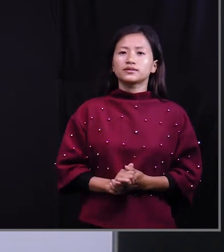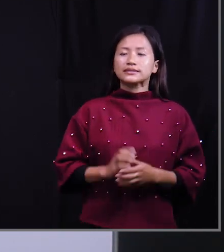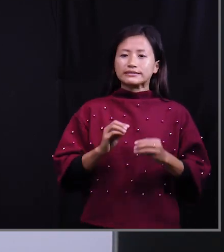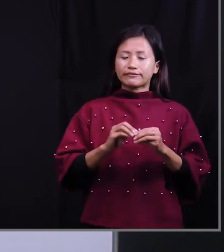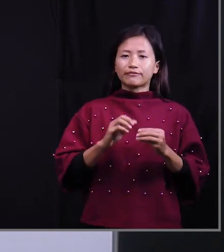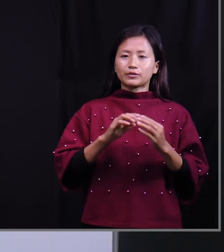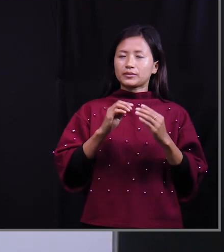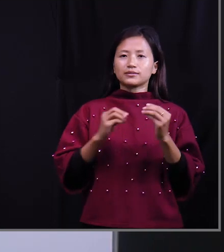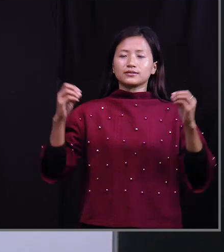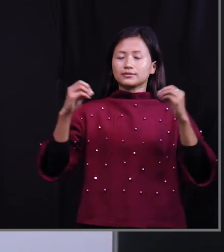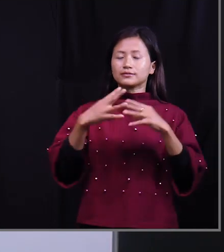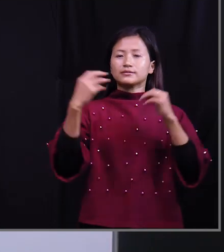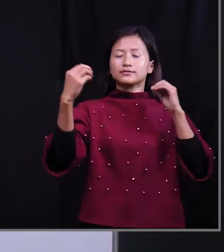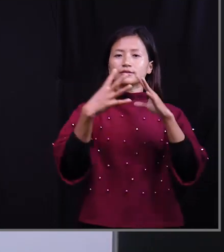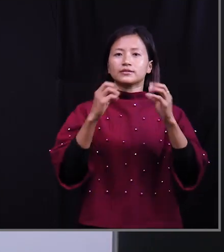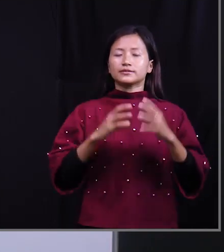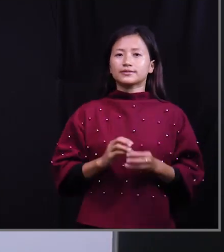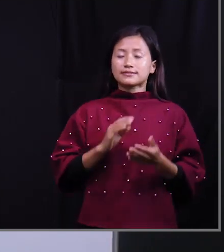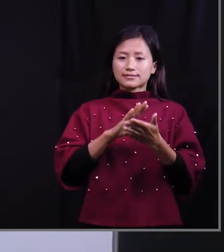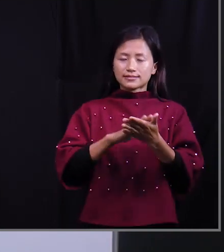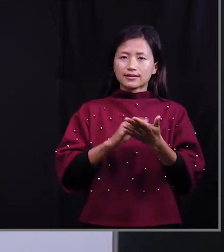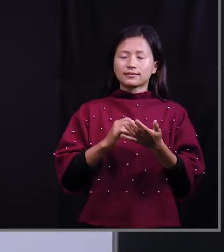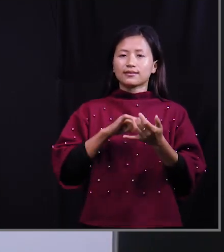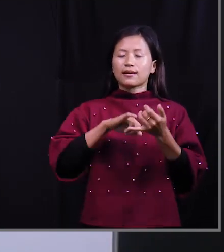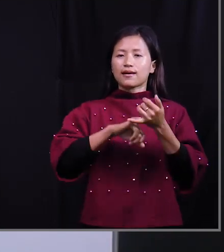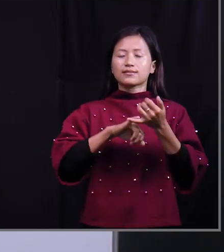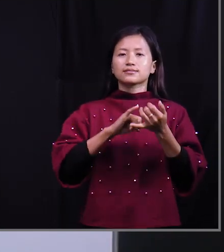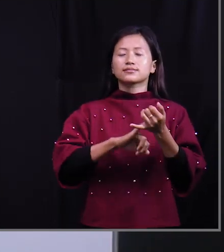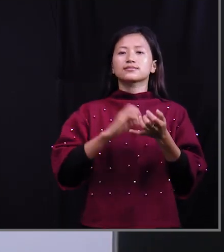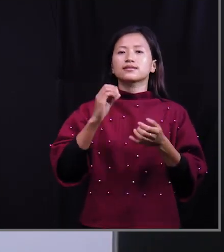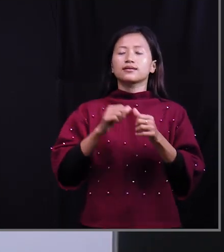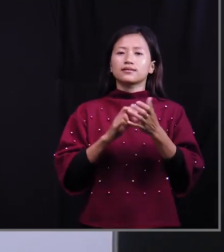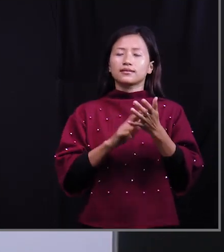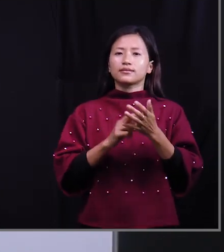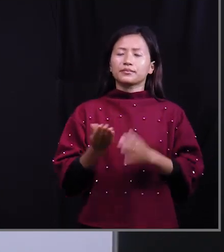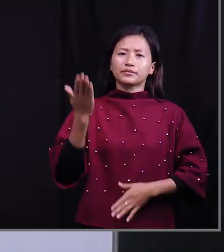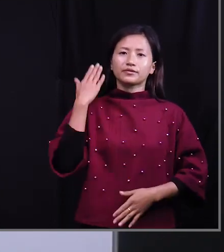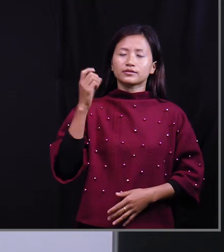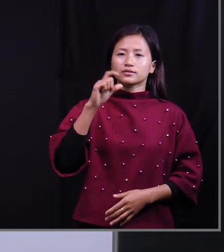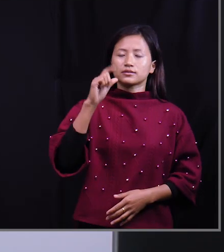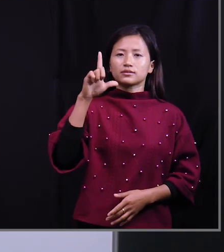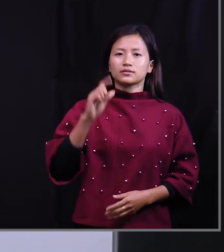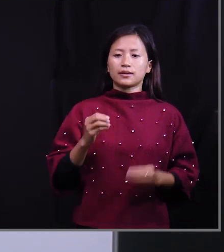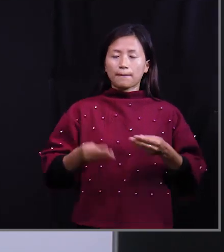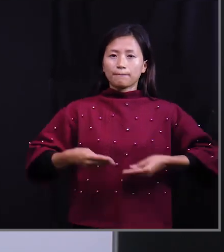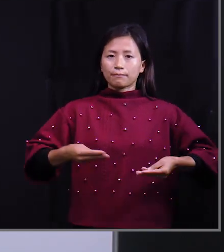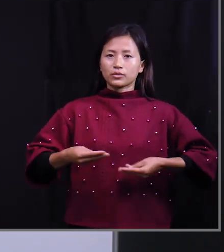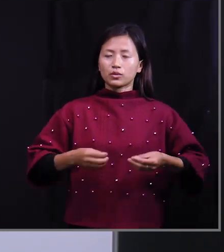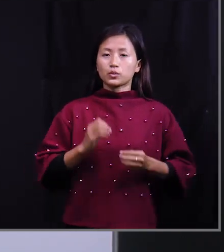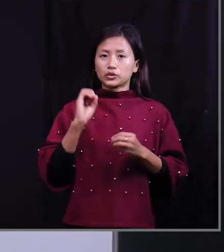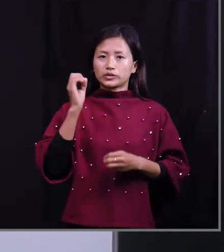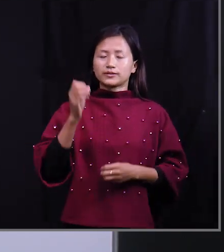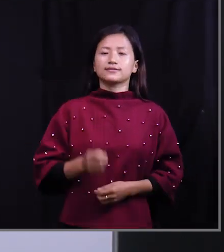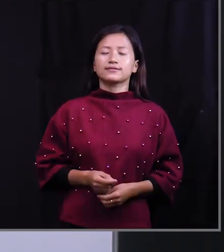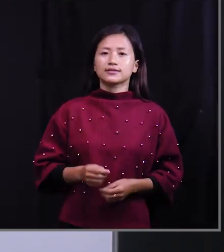environment scanning. So as we have learned from the previous class that business opportunities exist